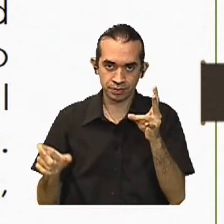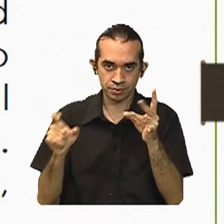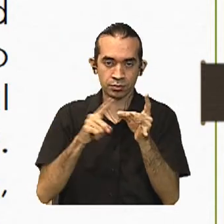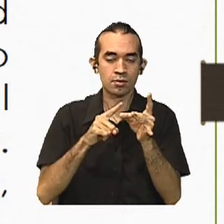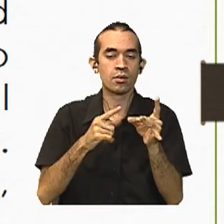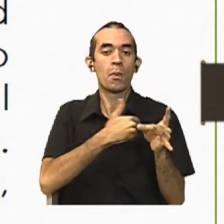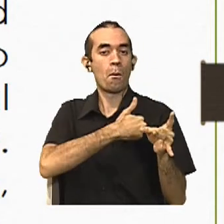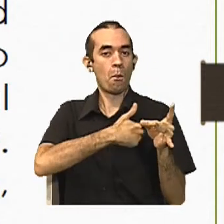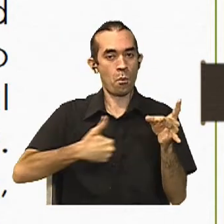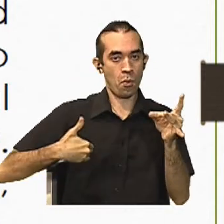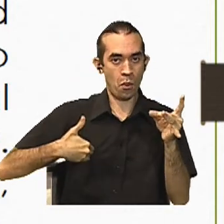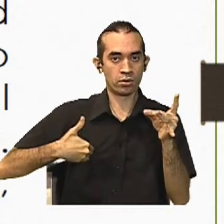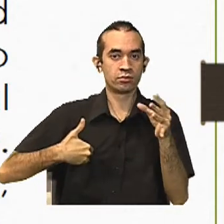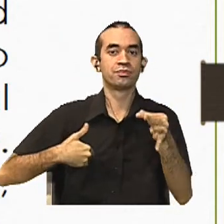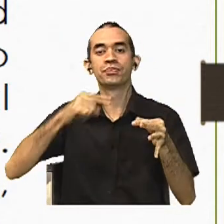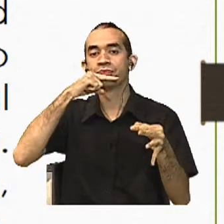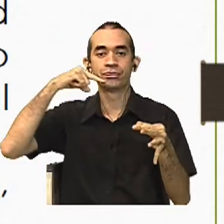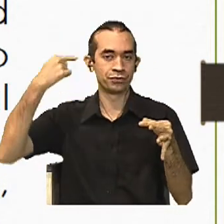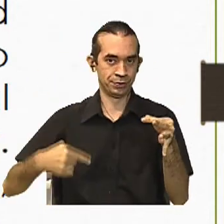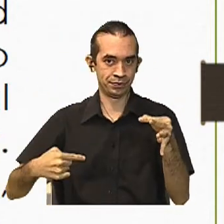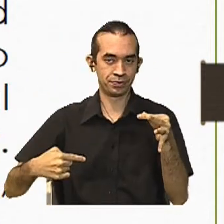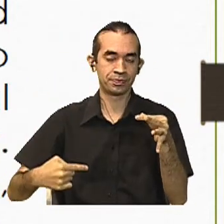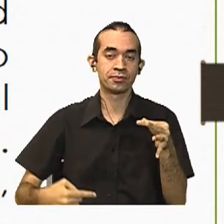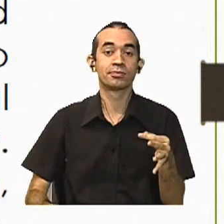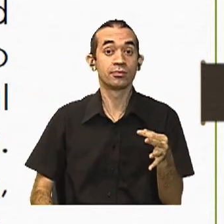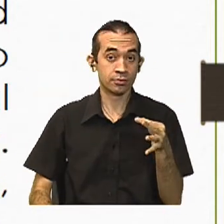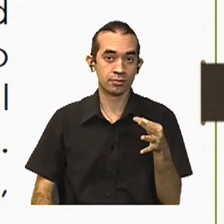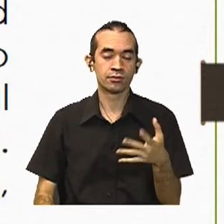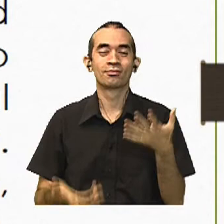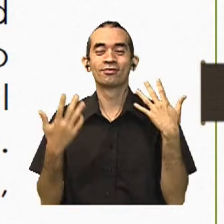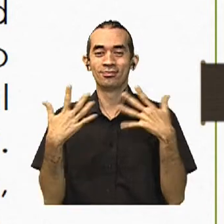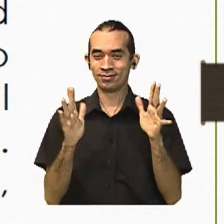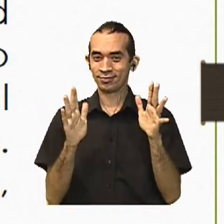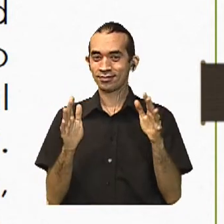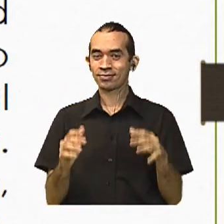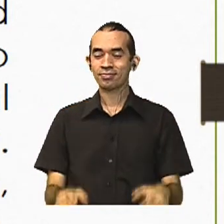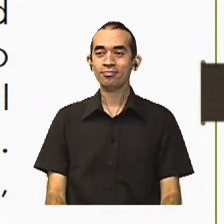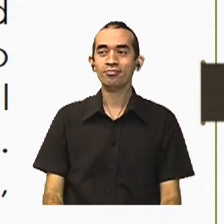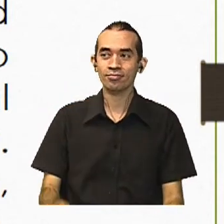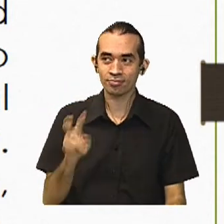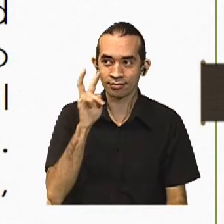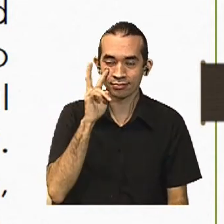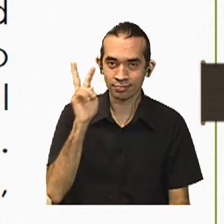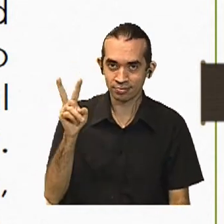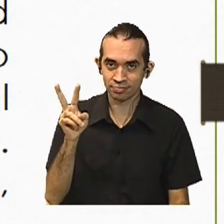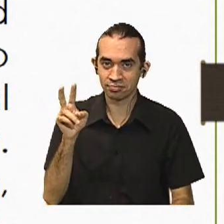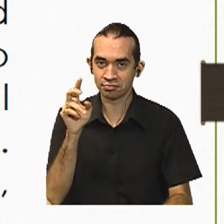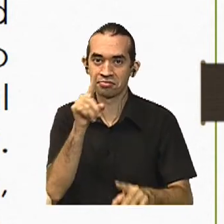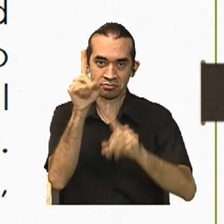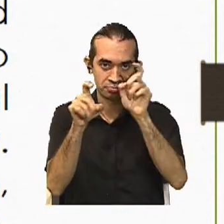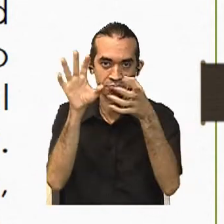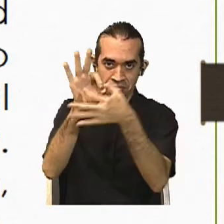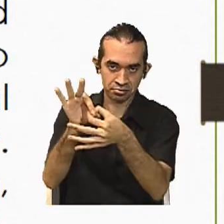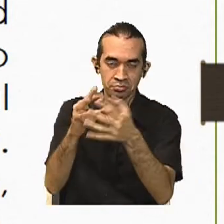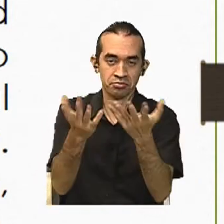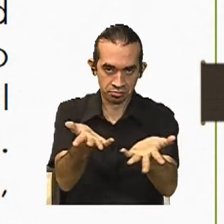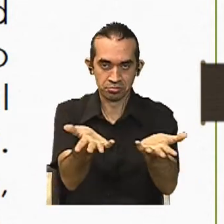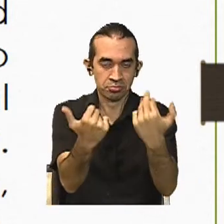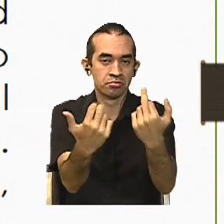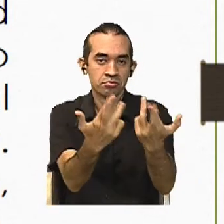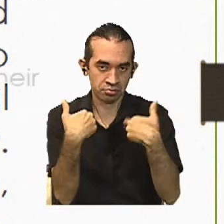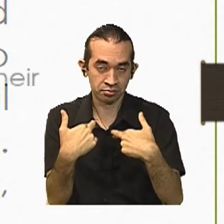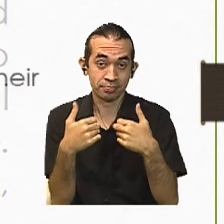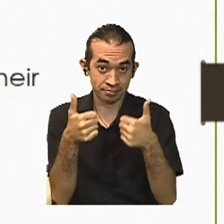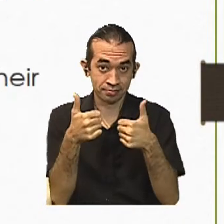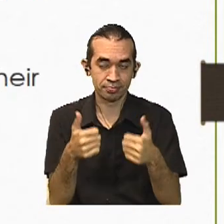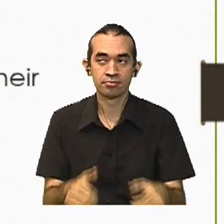Polish, and Russian. Okay, so now let's see the questions and then we are going to